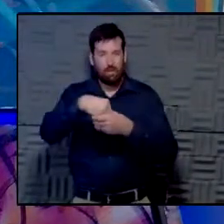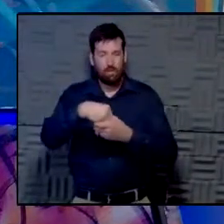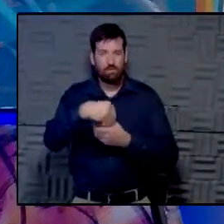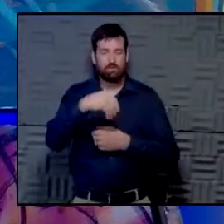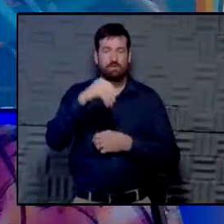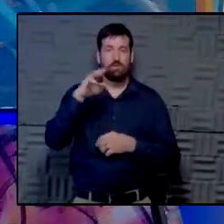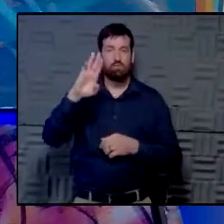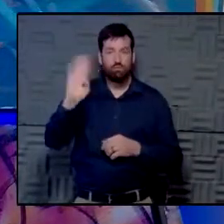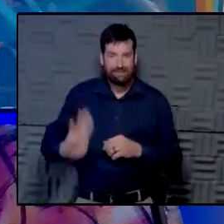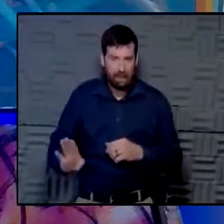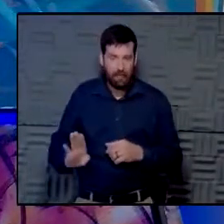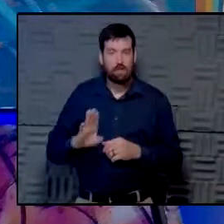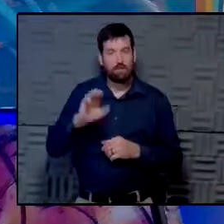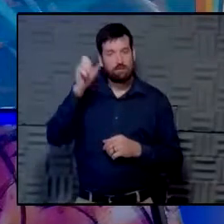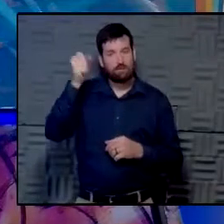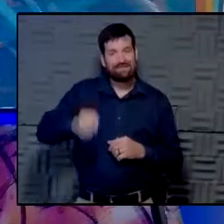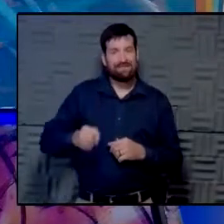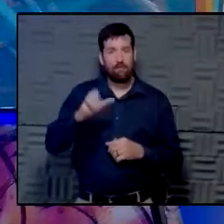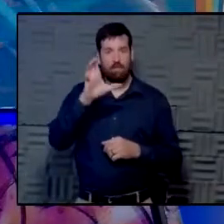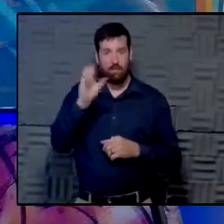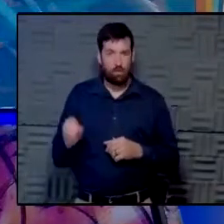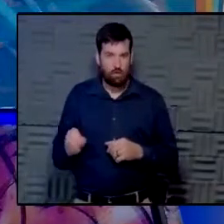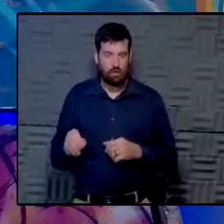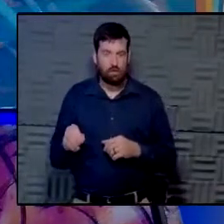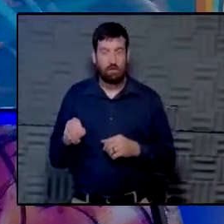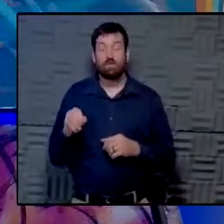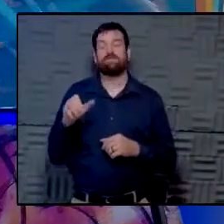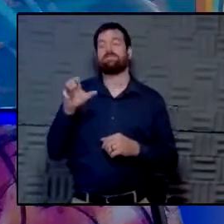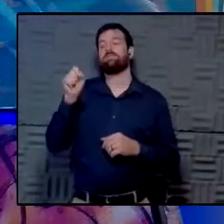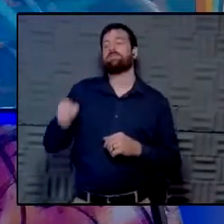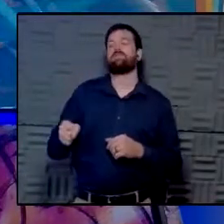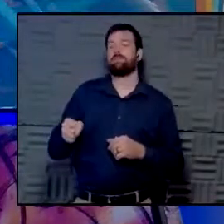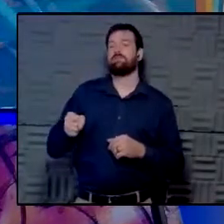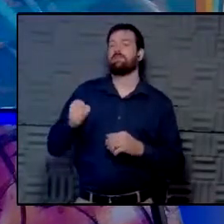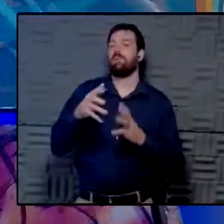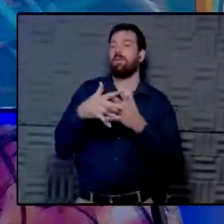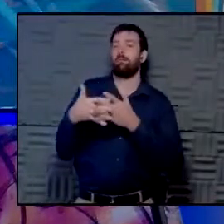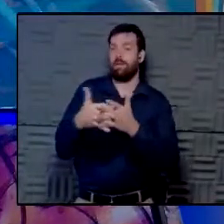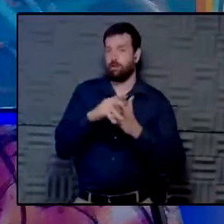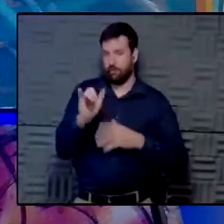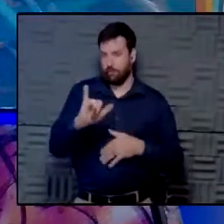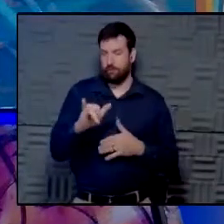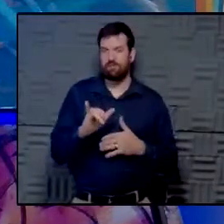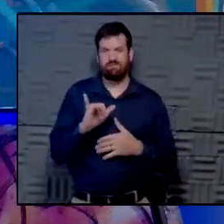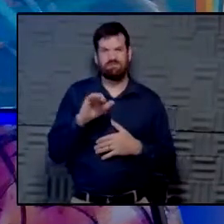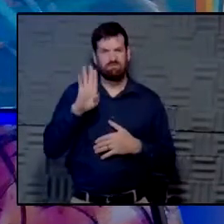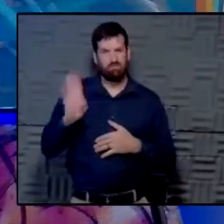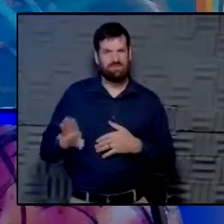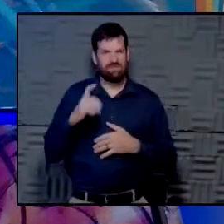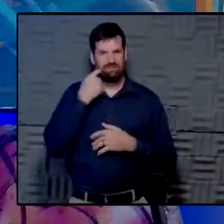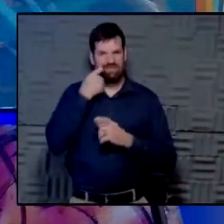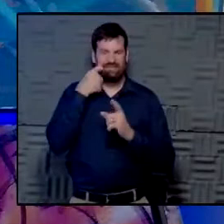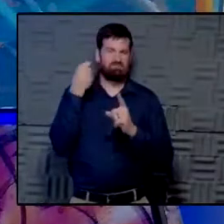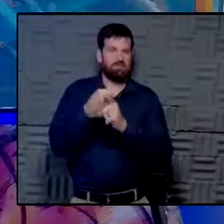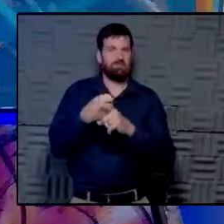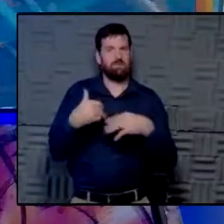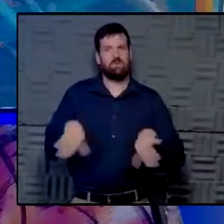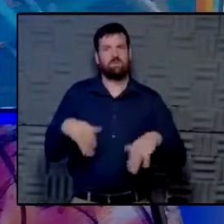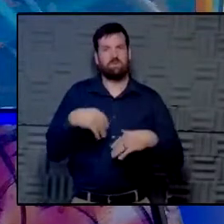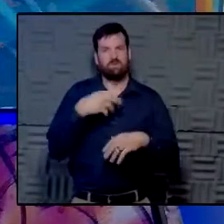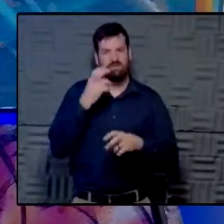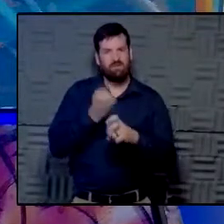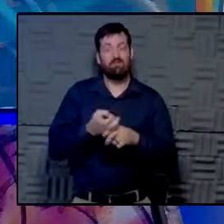that's Brazil as well. And we know Brazil has been very hard hit recently also. So I think it's a combination of all those things.